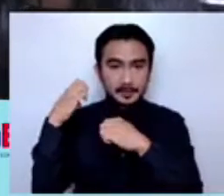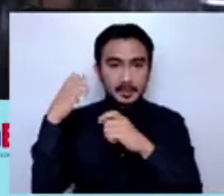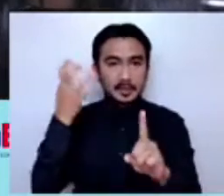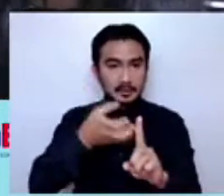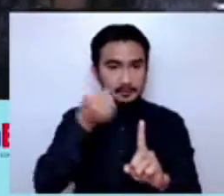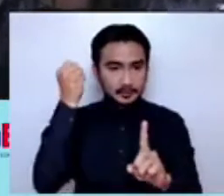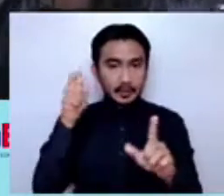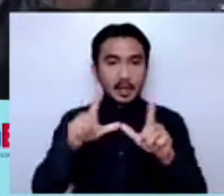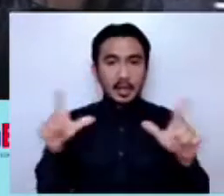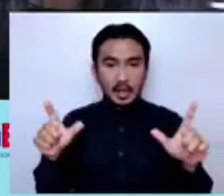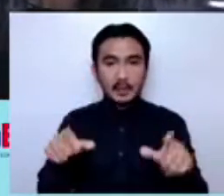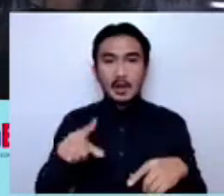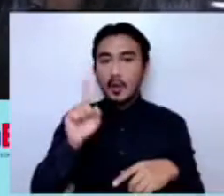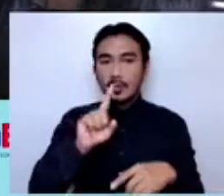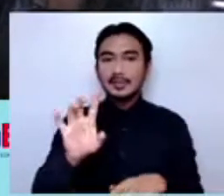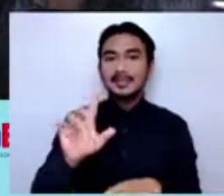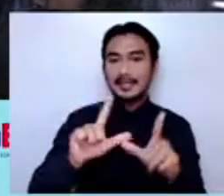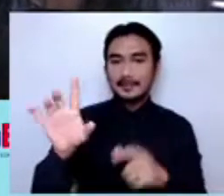level 7 integrating.